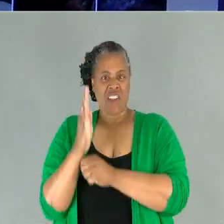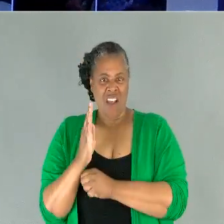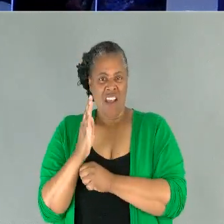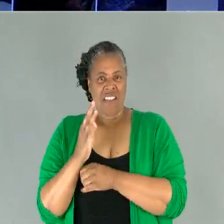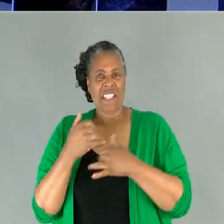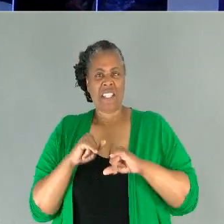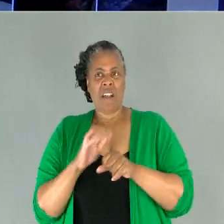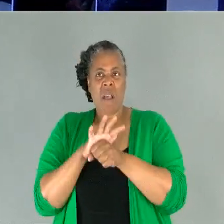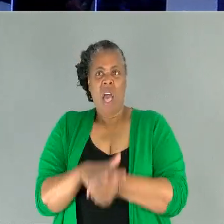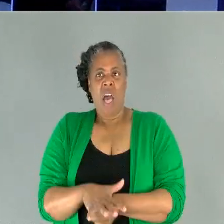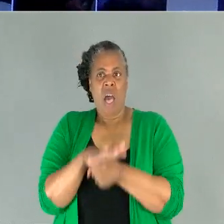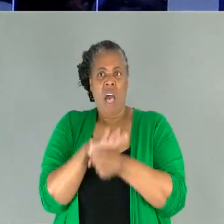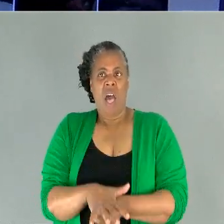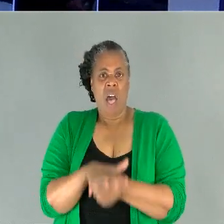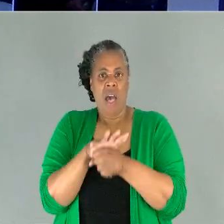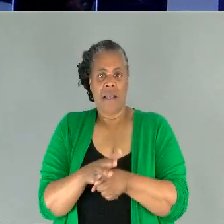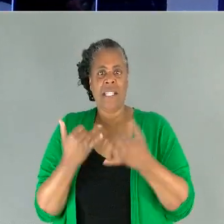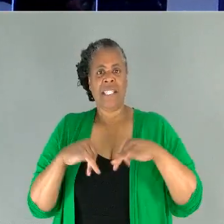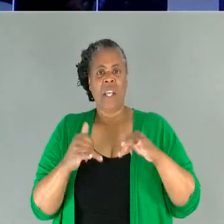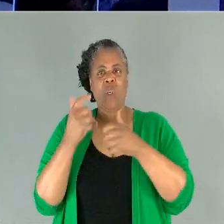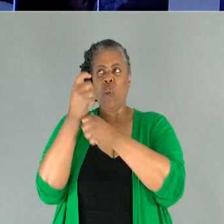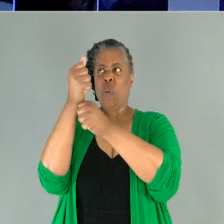fire. She